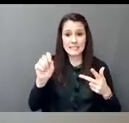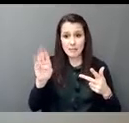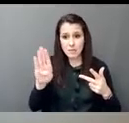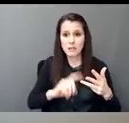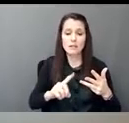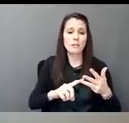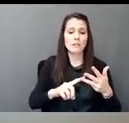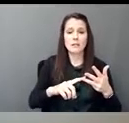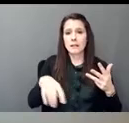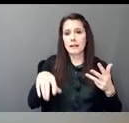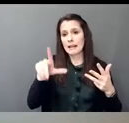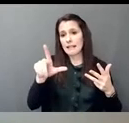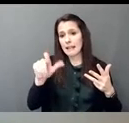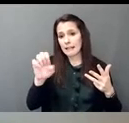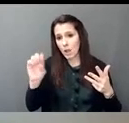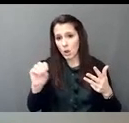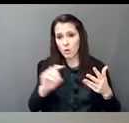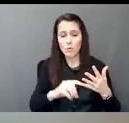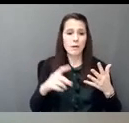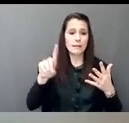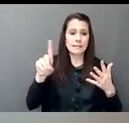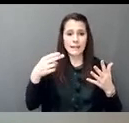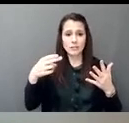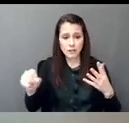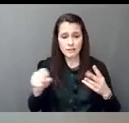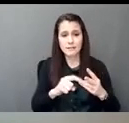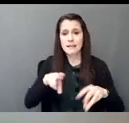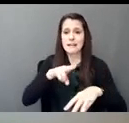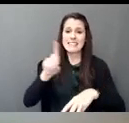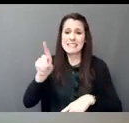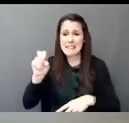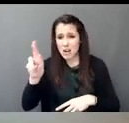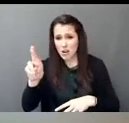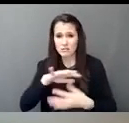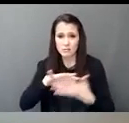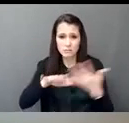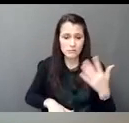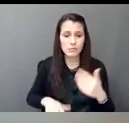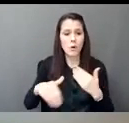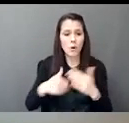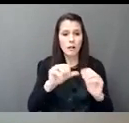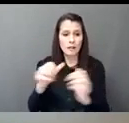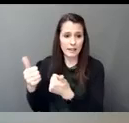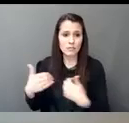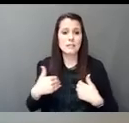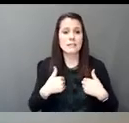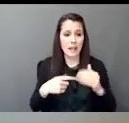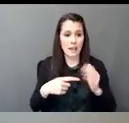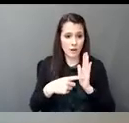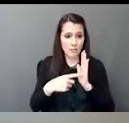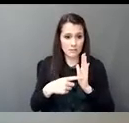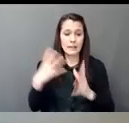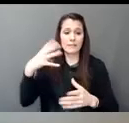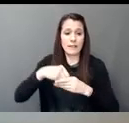Opportunity, Health and Human Services, Natural Resources. All of these agencies have representatives on this work group to help